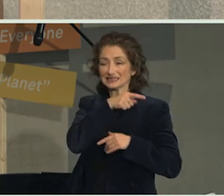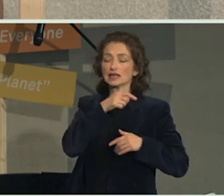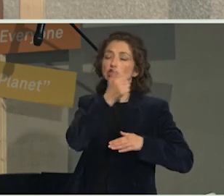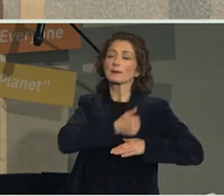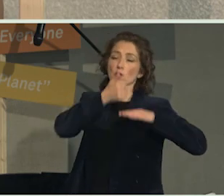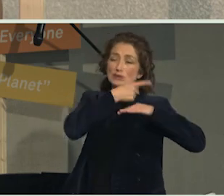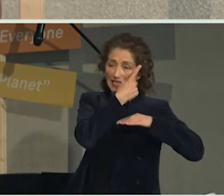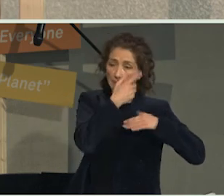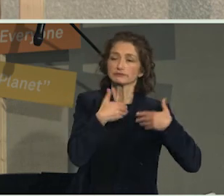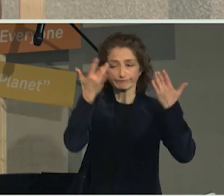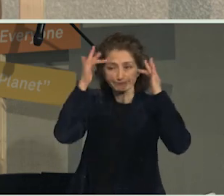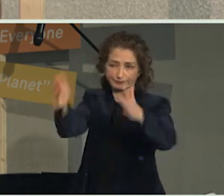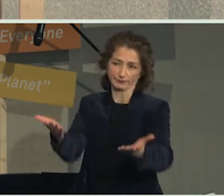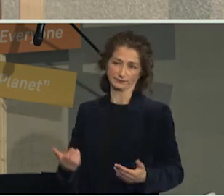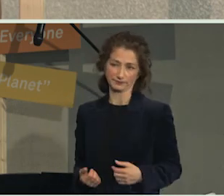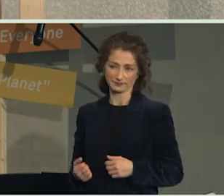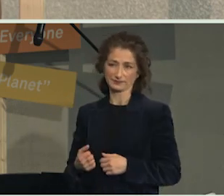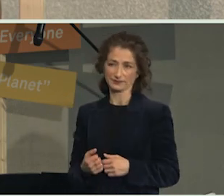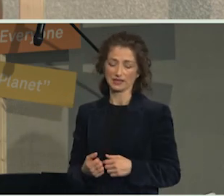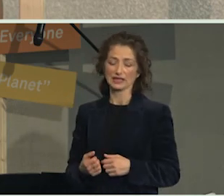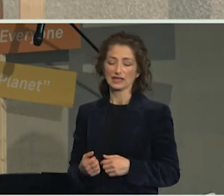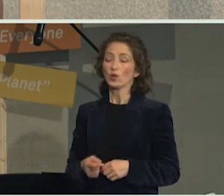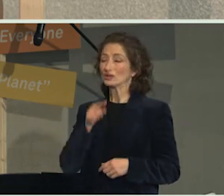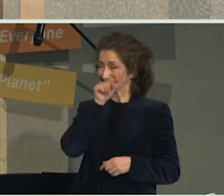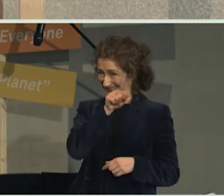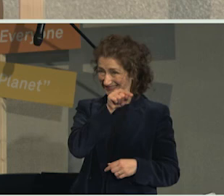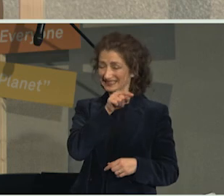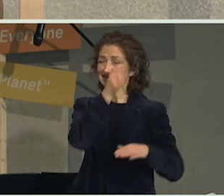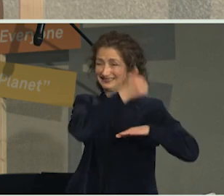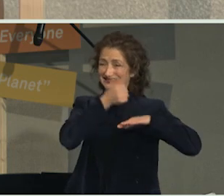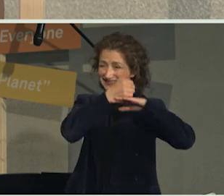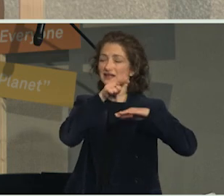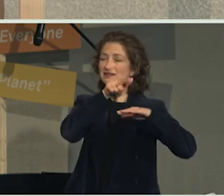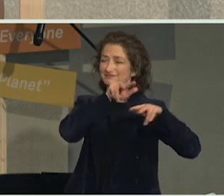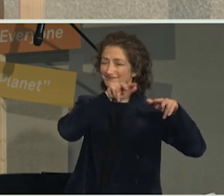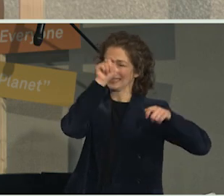Bush. This Supreme Court struck down the Voting Rights Act in the United States.